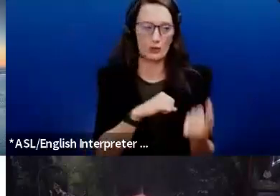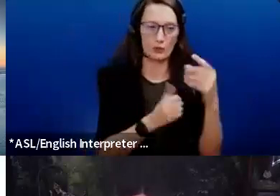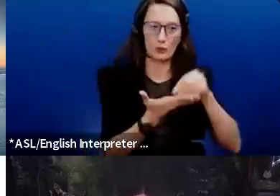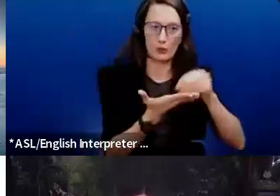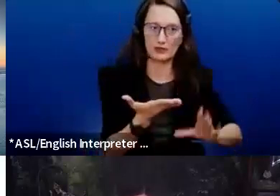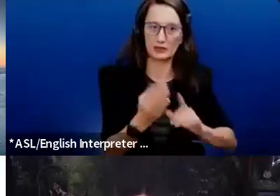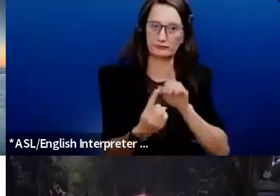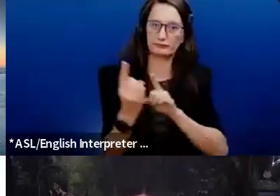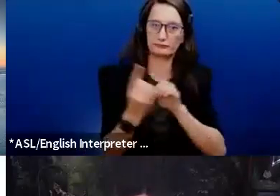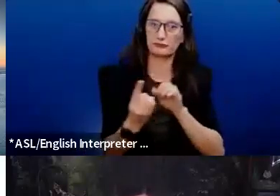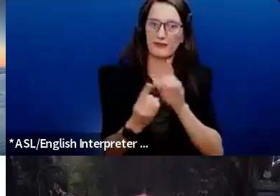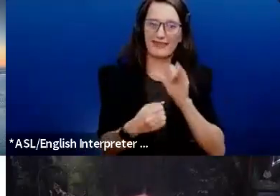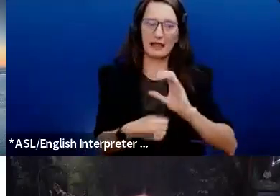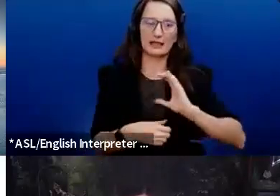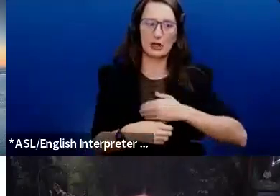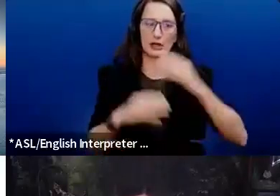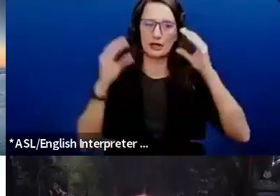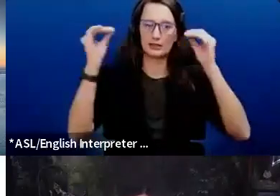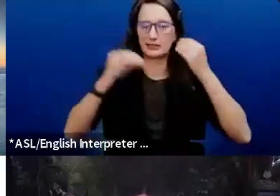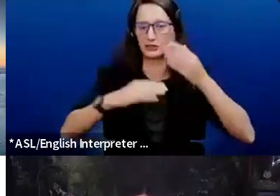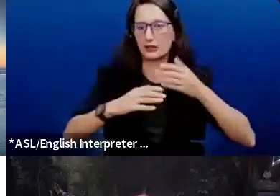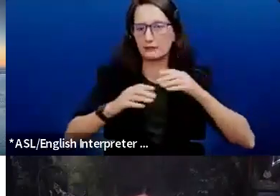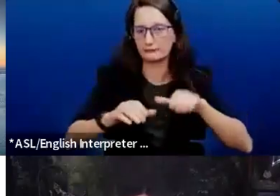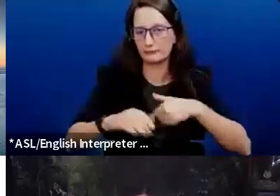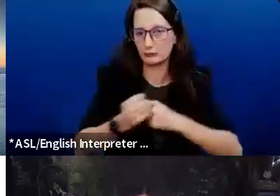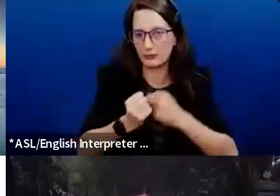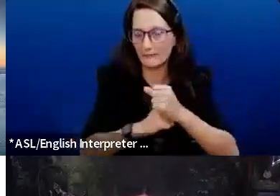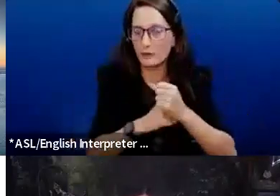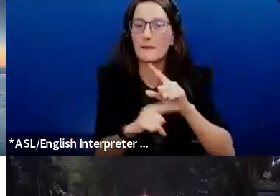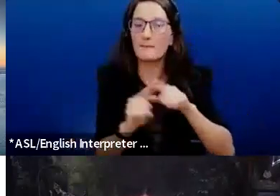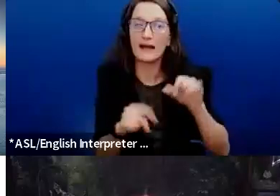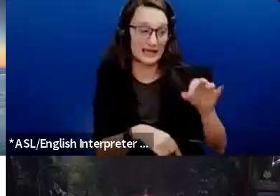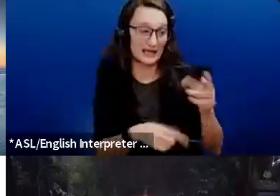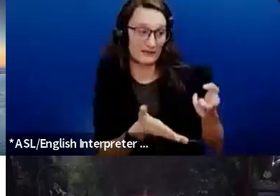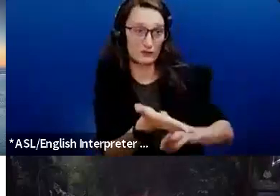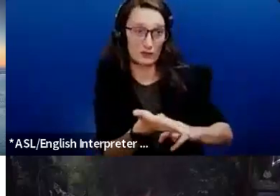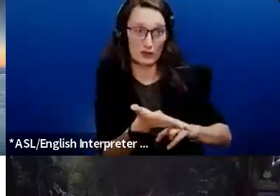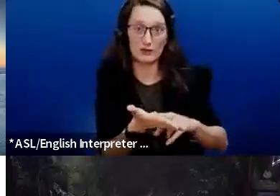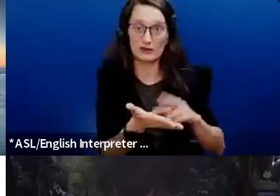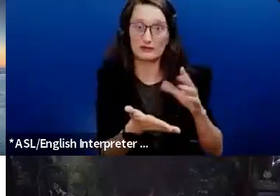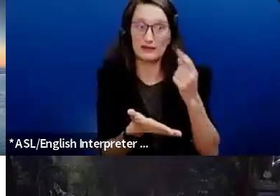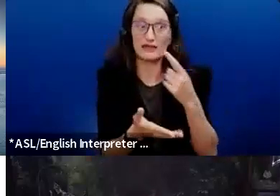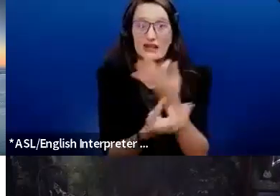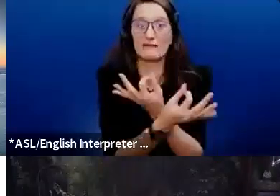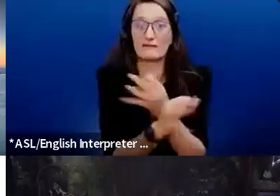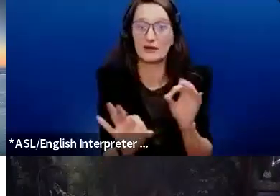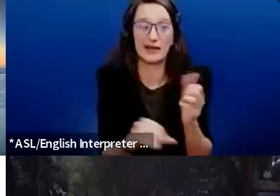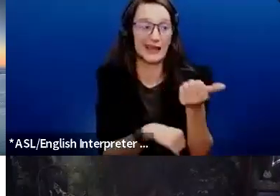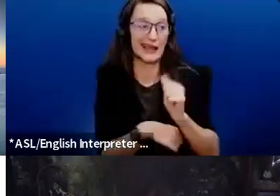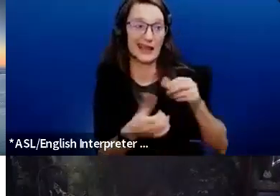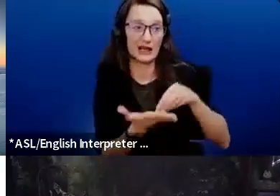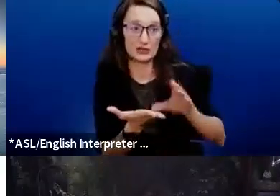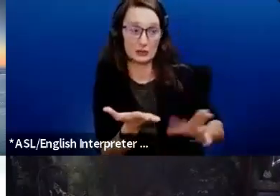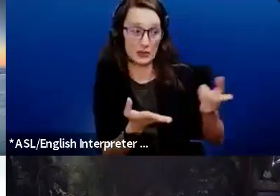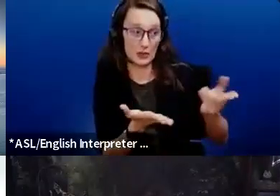Okay. That's our teaching platform. And then we do have, for anyone that's enrolled, as I mentioned, completely free. So any student that is enrolled, those social